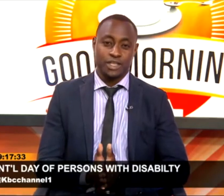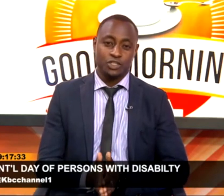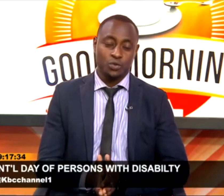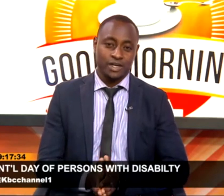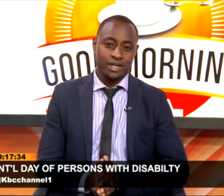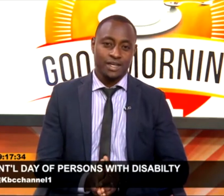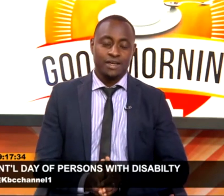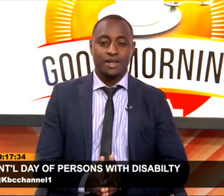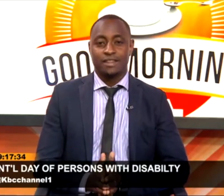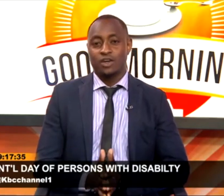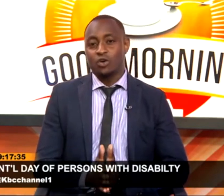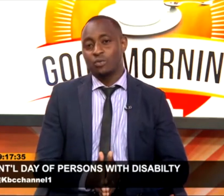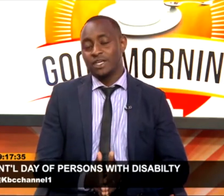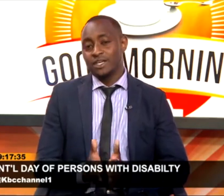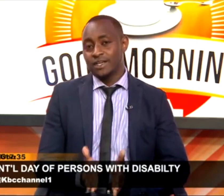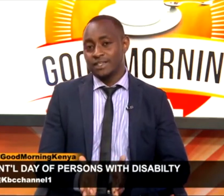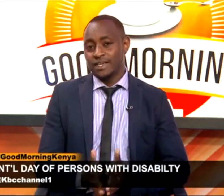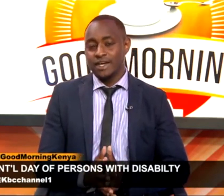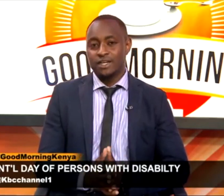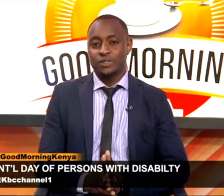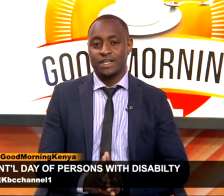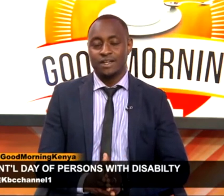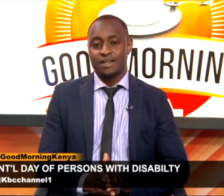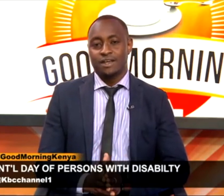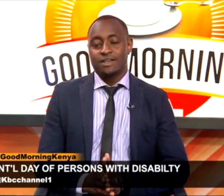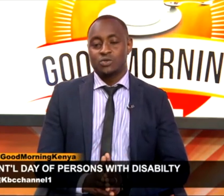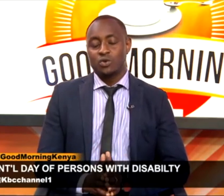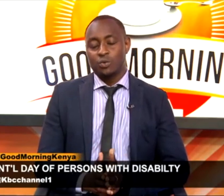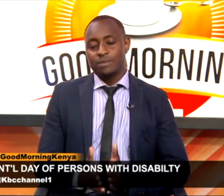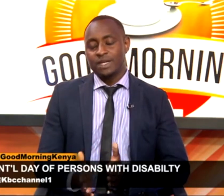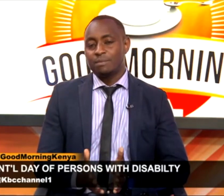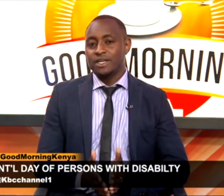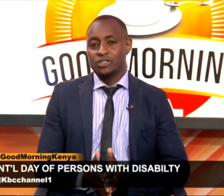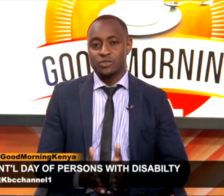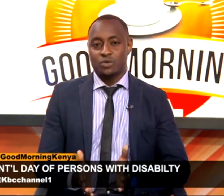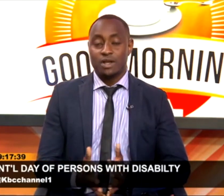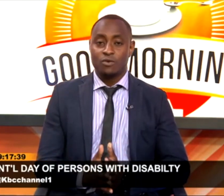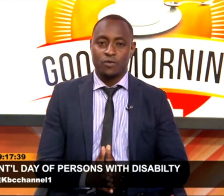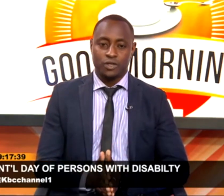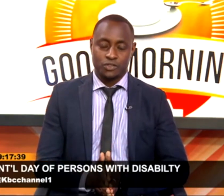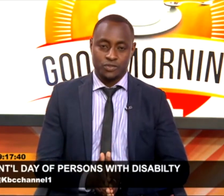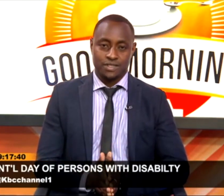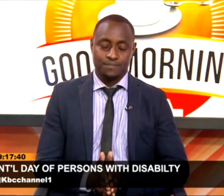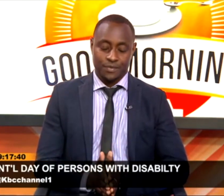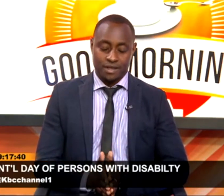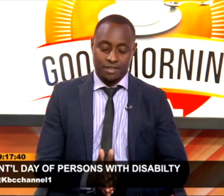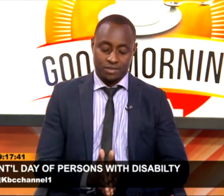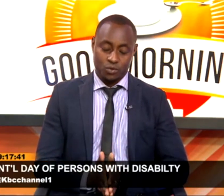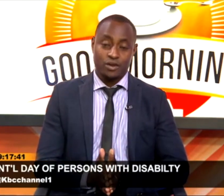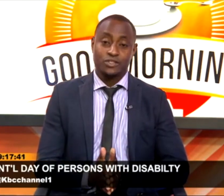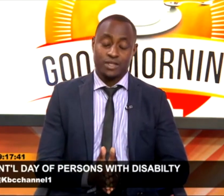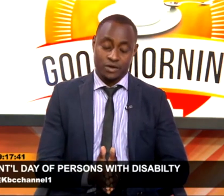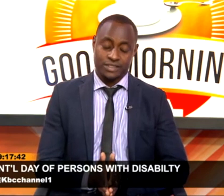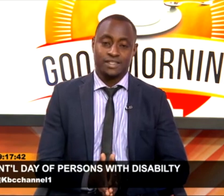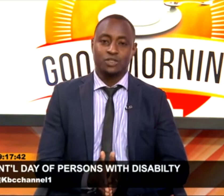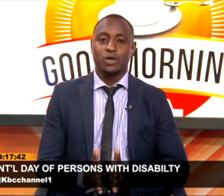struggling to feed their children, the economy taking a downturn. So we made applications to a number of foundations